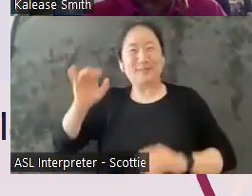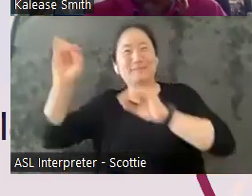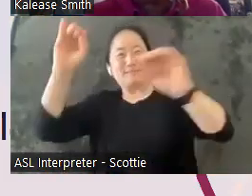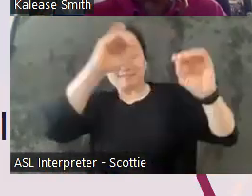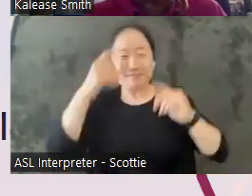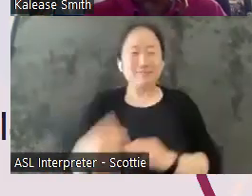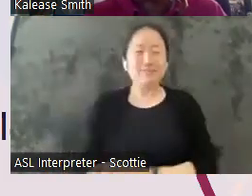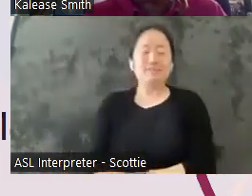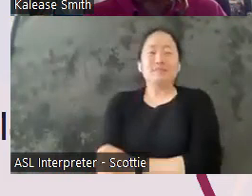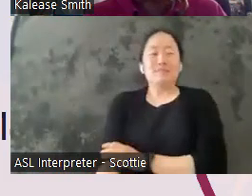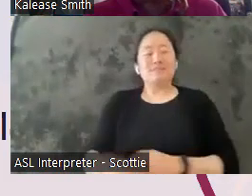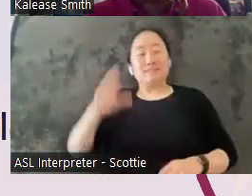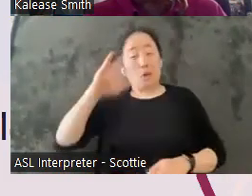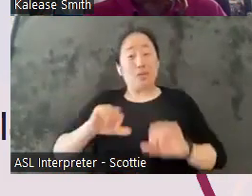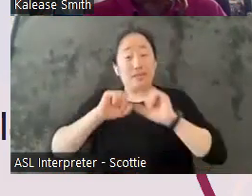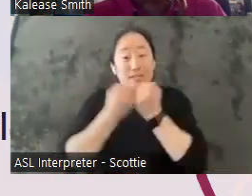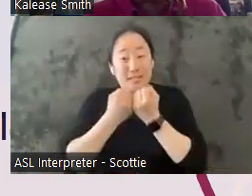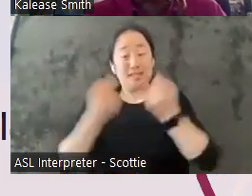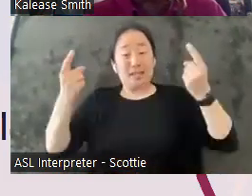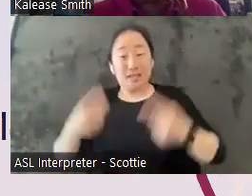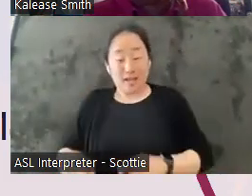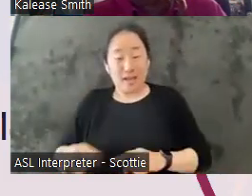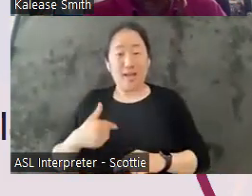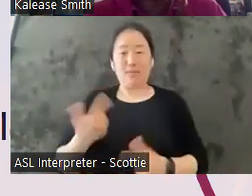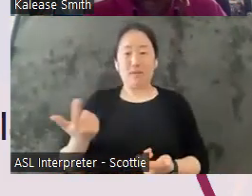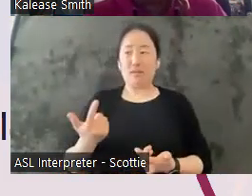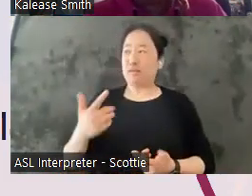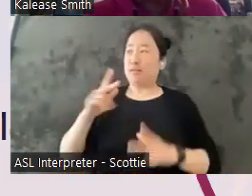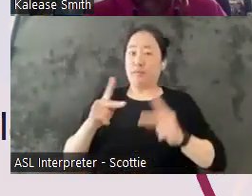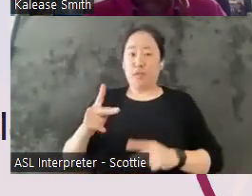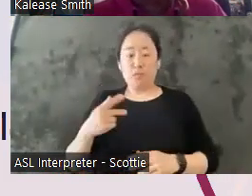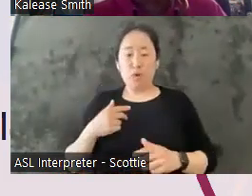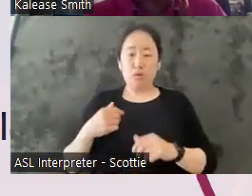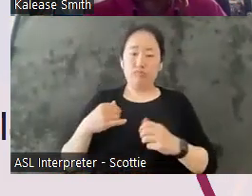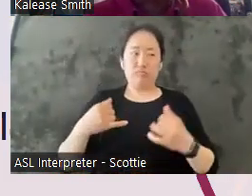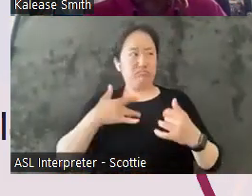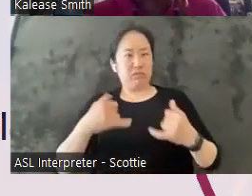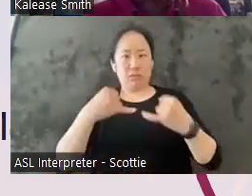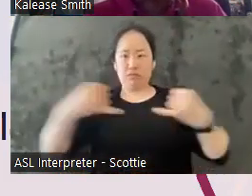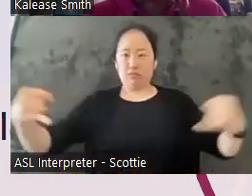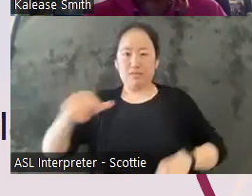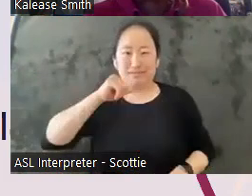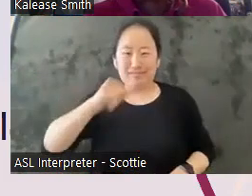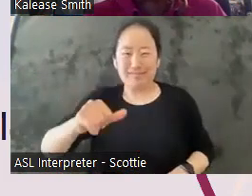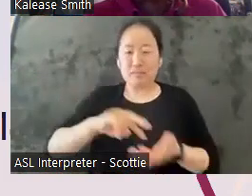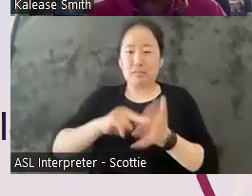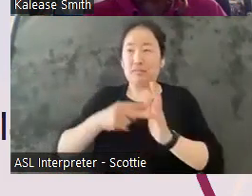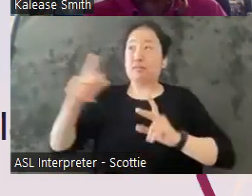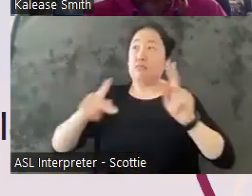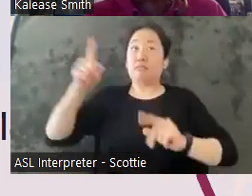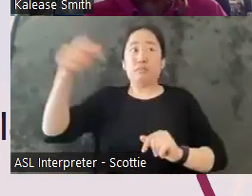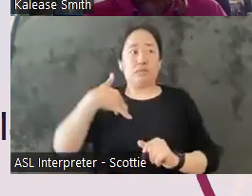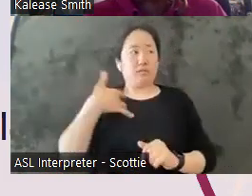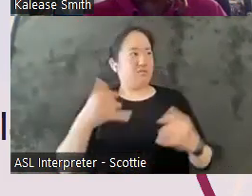setting boundaries, they take automatic offense to when people actually set up boundaries. And so I think all of this is, again,